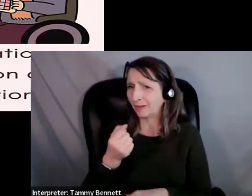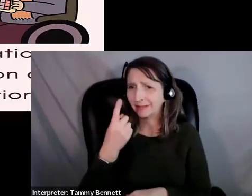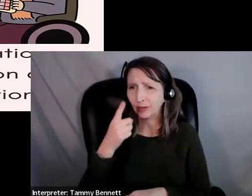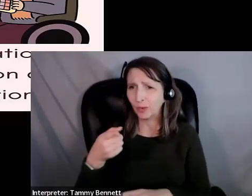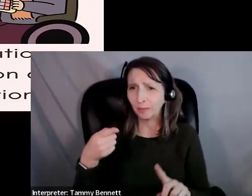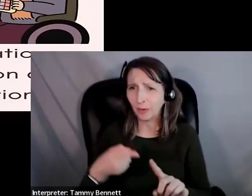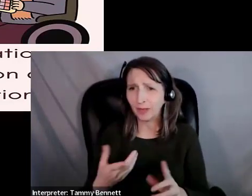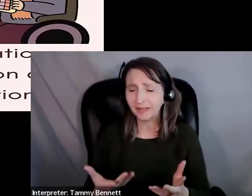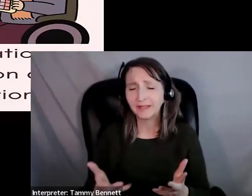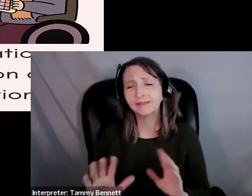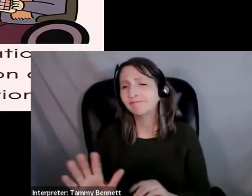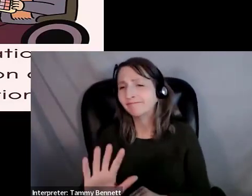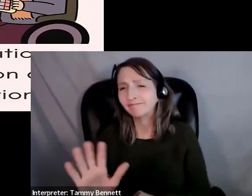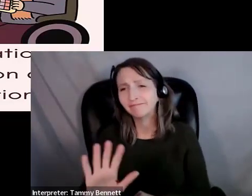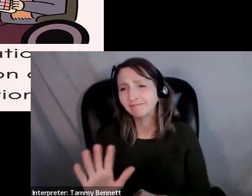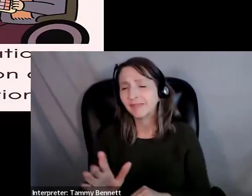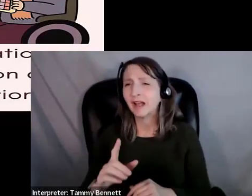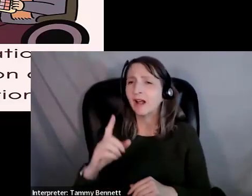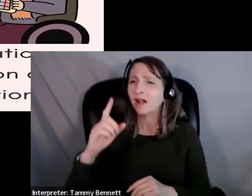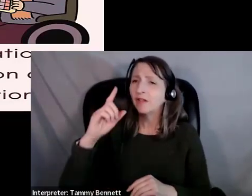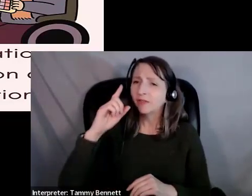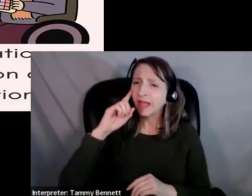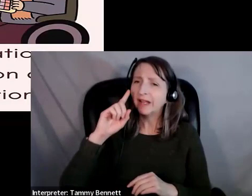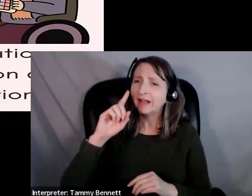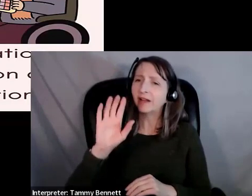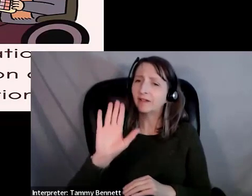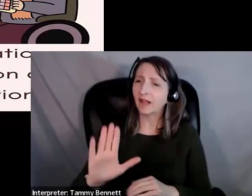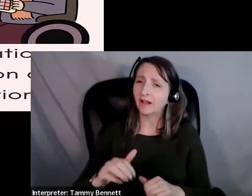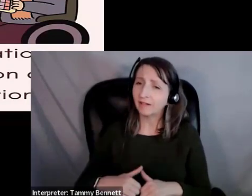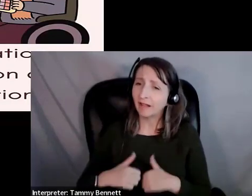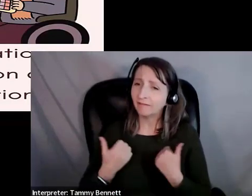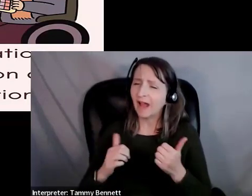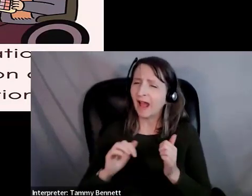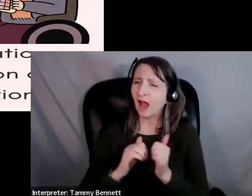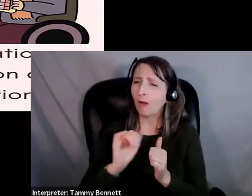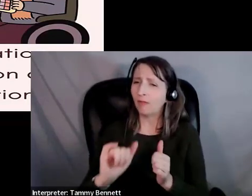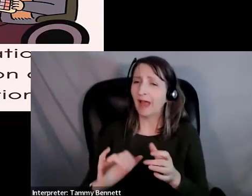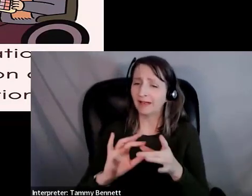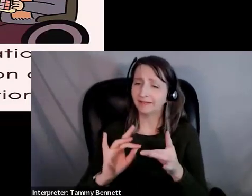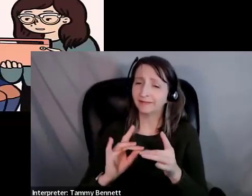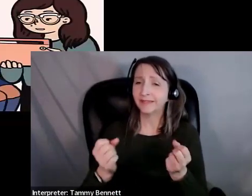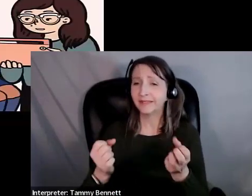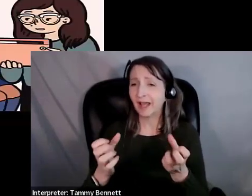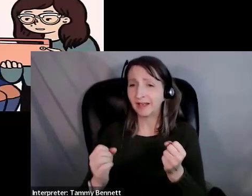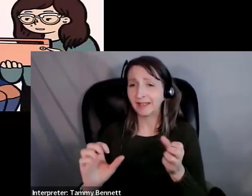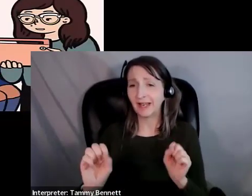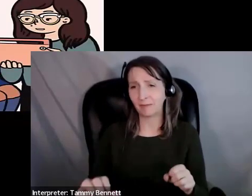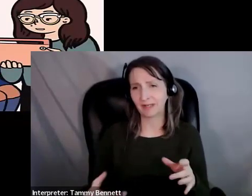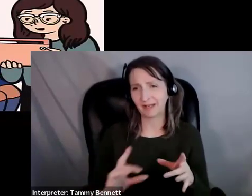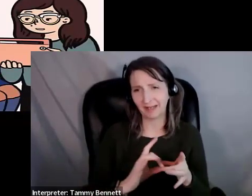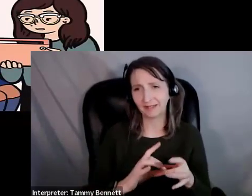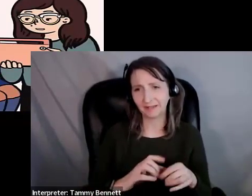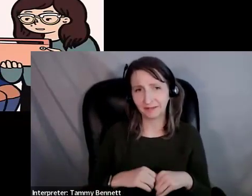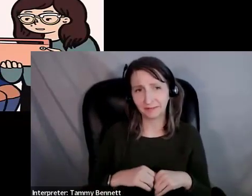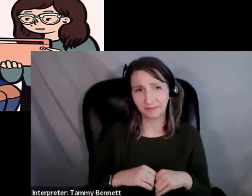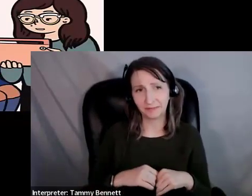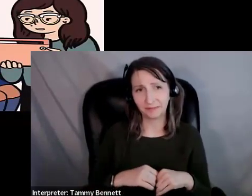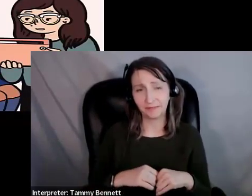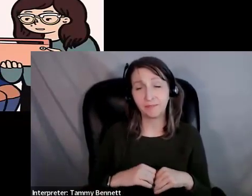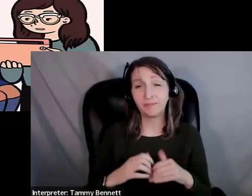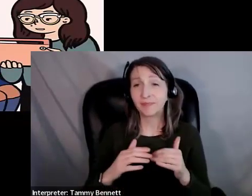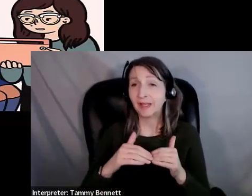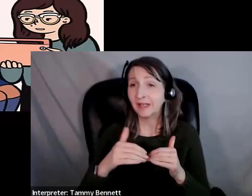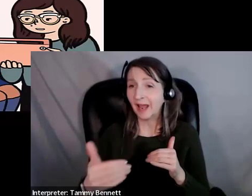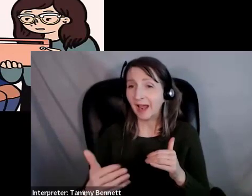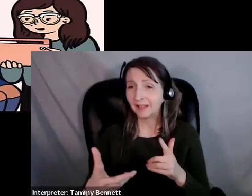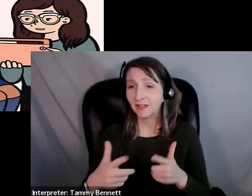bigger and broader things in their life, things, how it's connected, um, and keeping all that in mind. So the next topic is